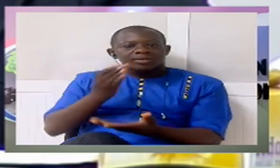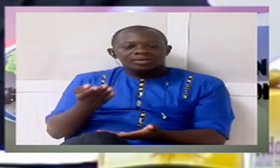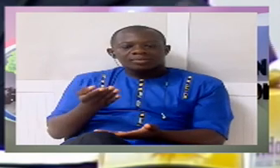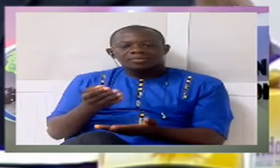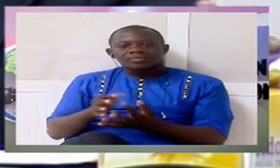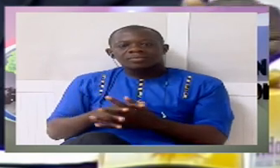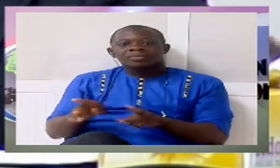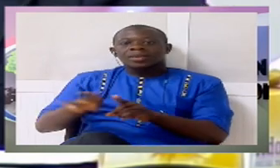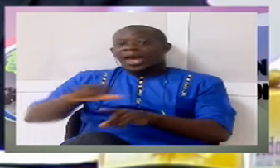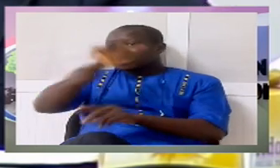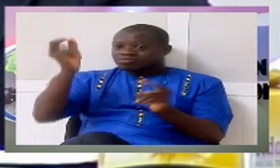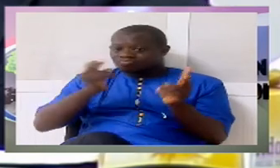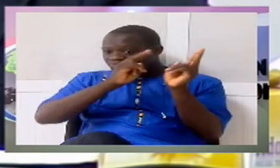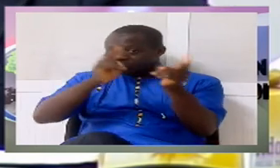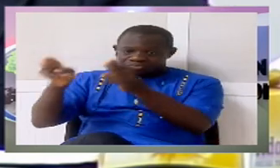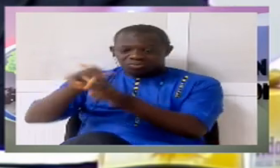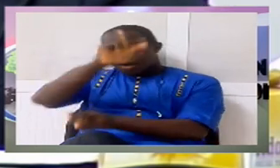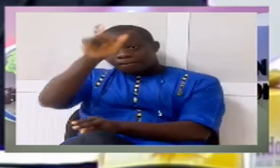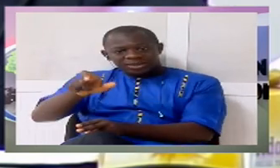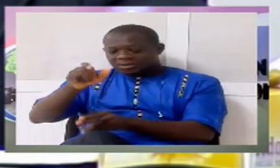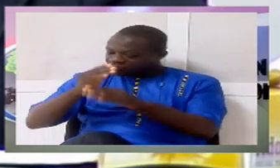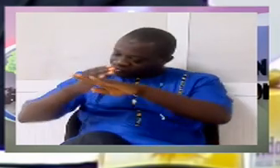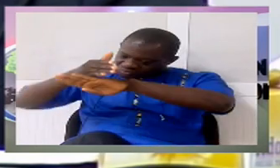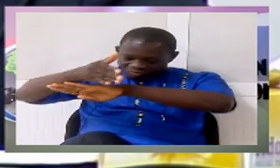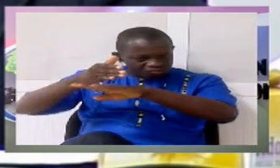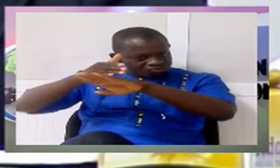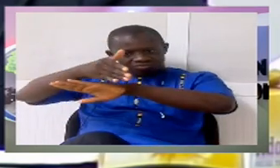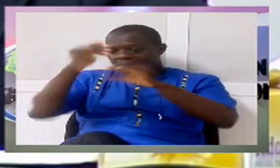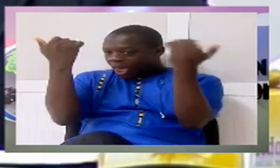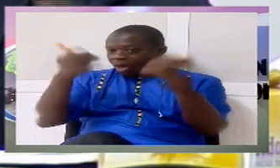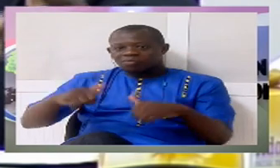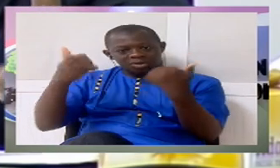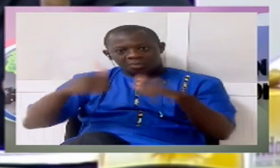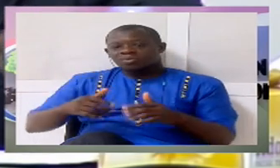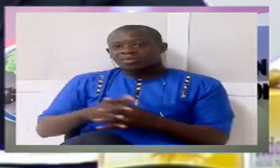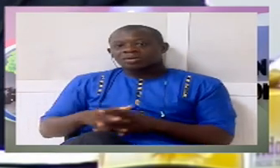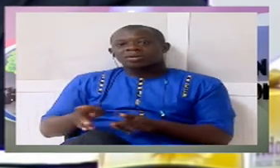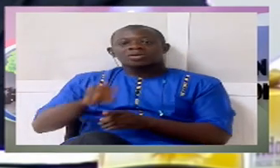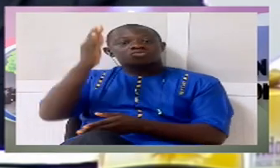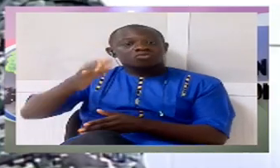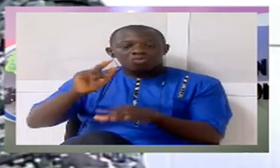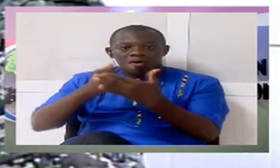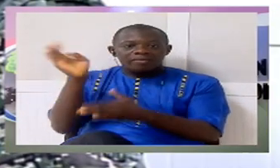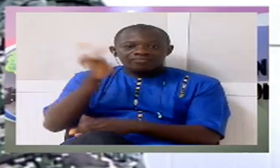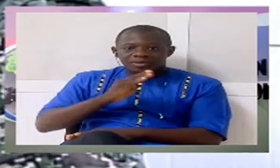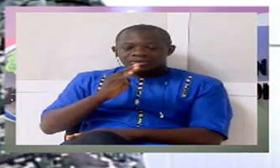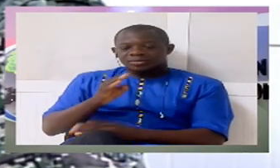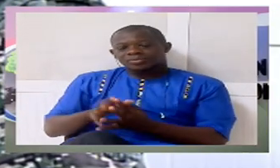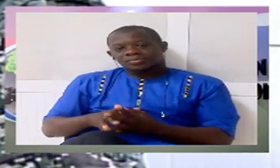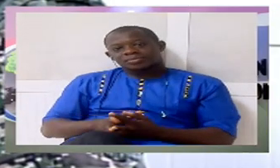xew. The shootings at human beings continued? Di fetal ay doom adama dafa continue? True or false? Degala wala